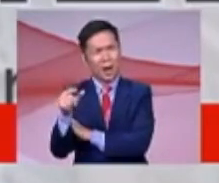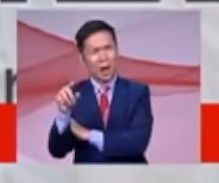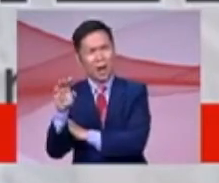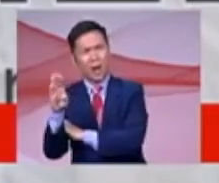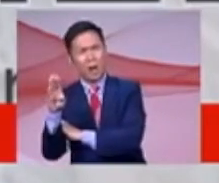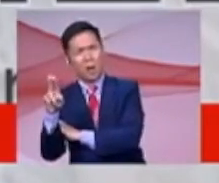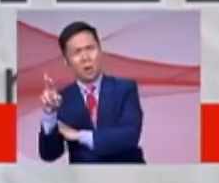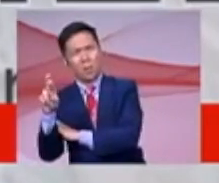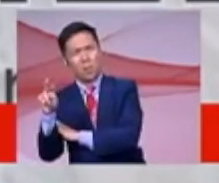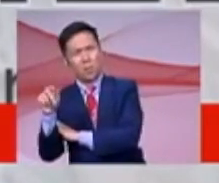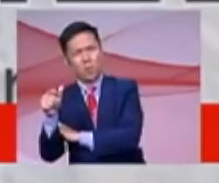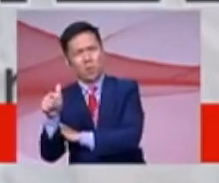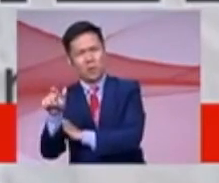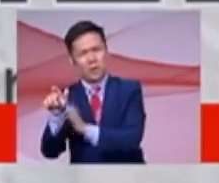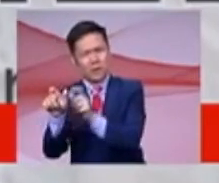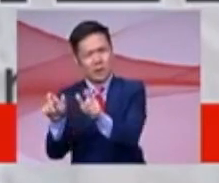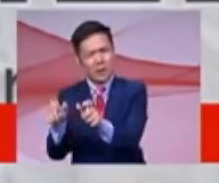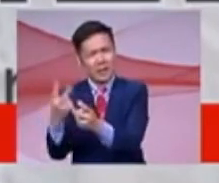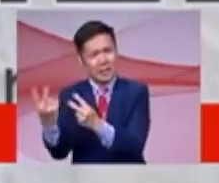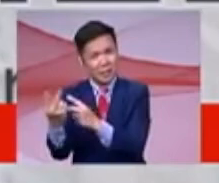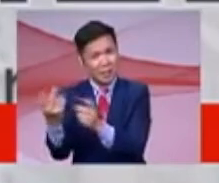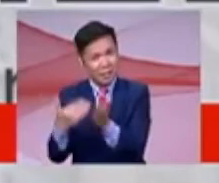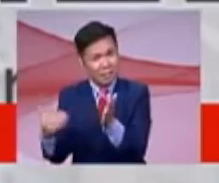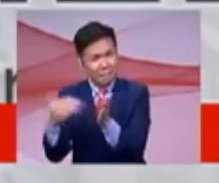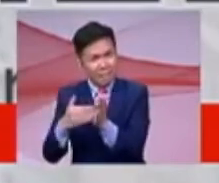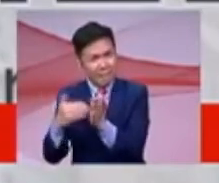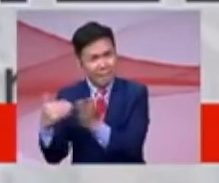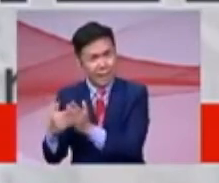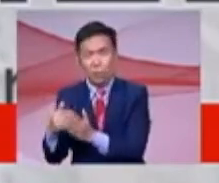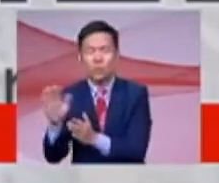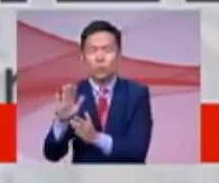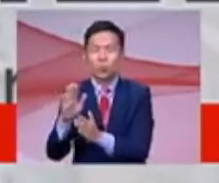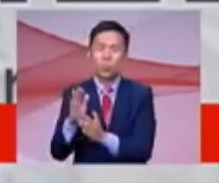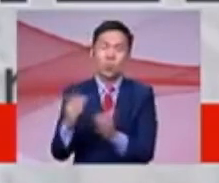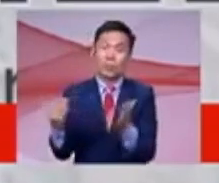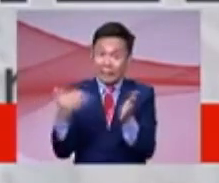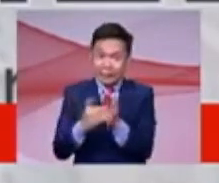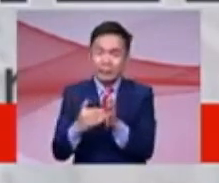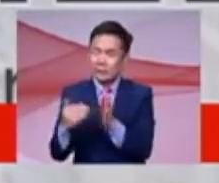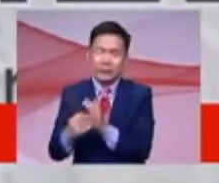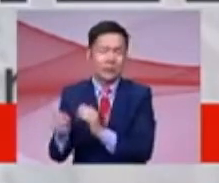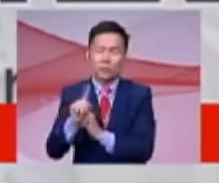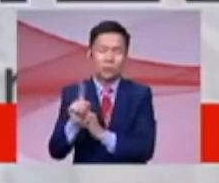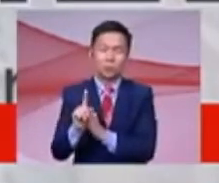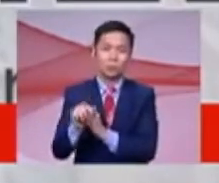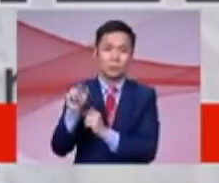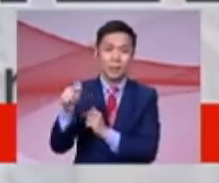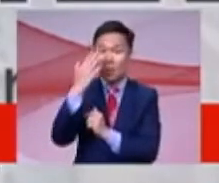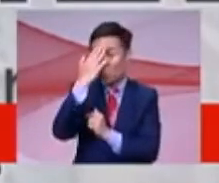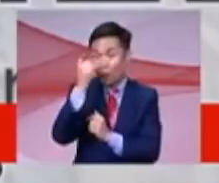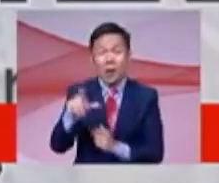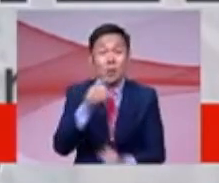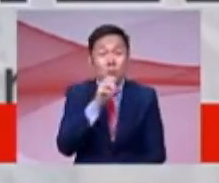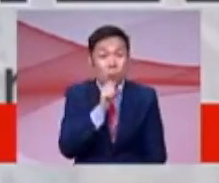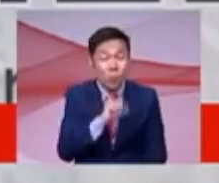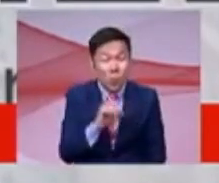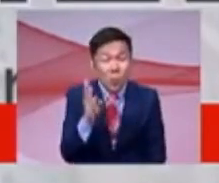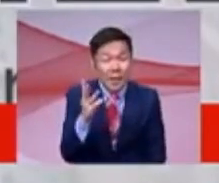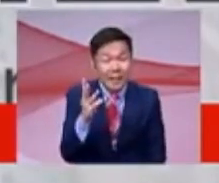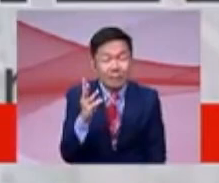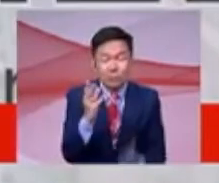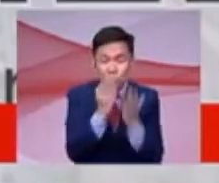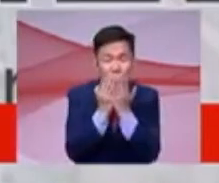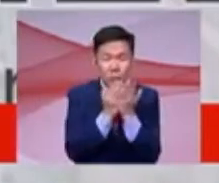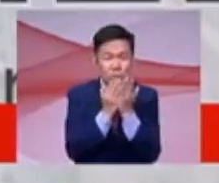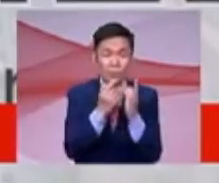is that a reinfection or is that not sure? That is actually a new infection because the case actually for a 16-year-old